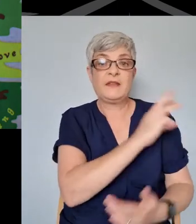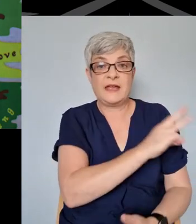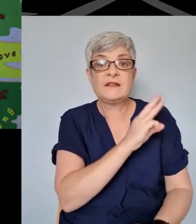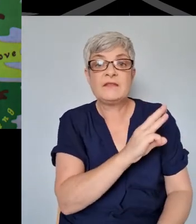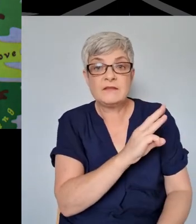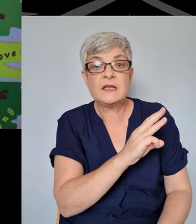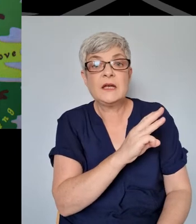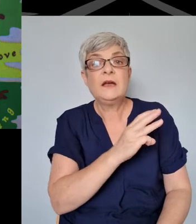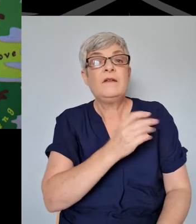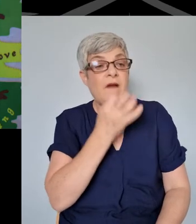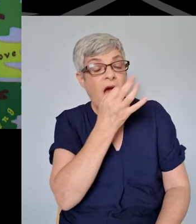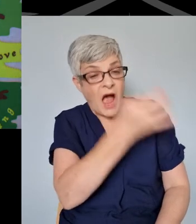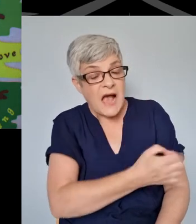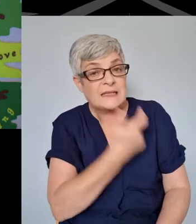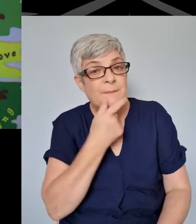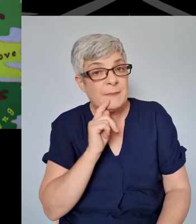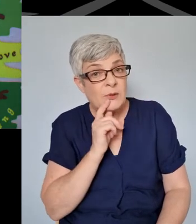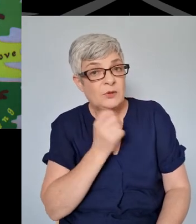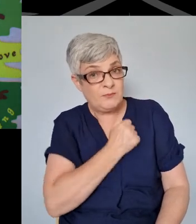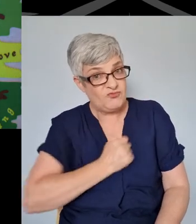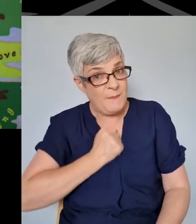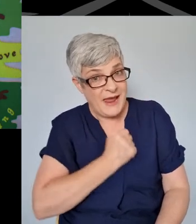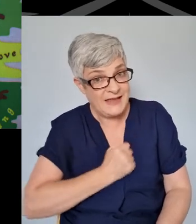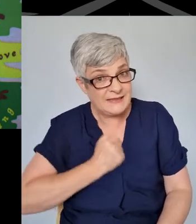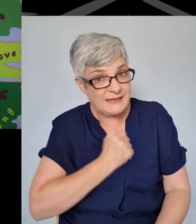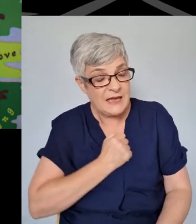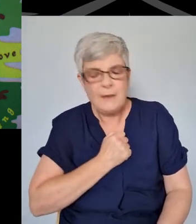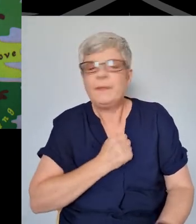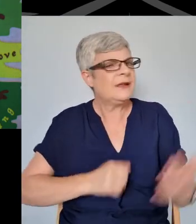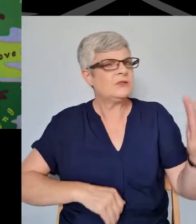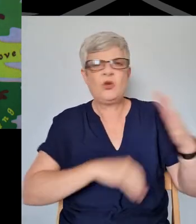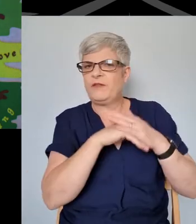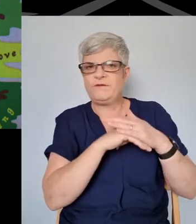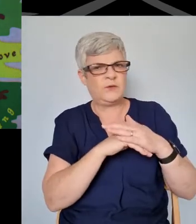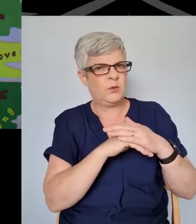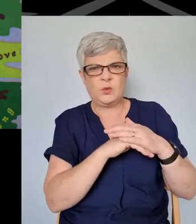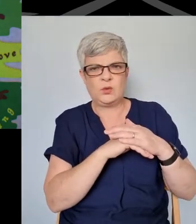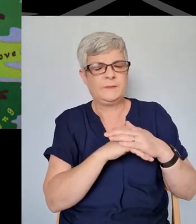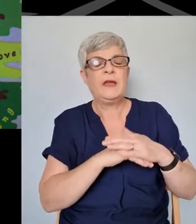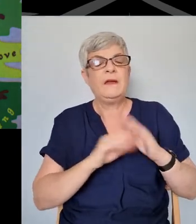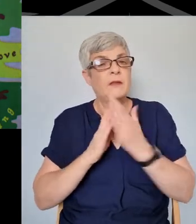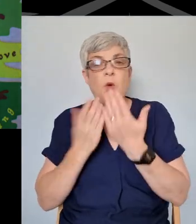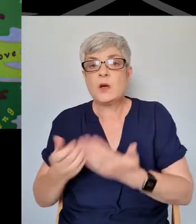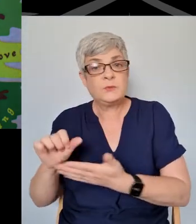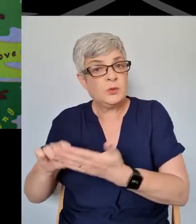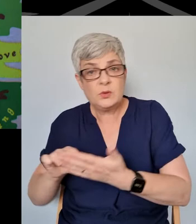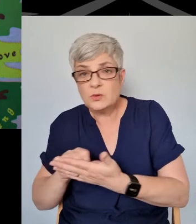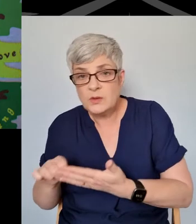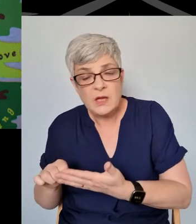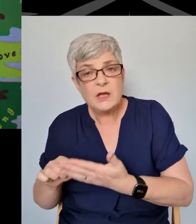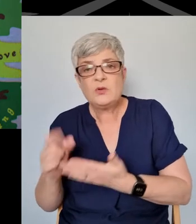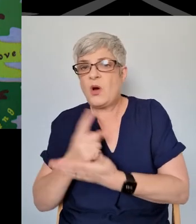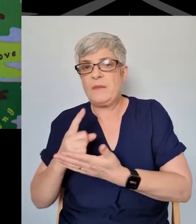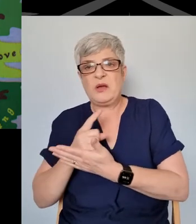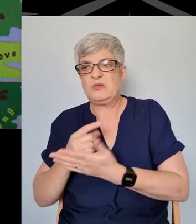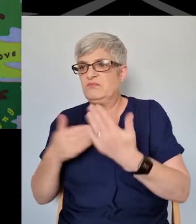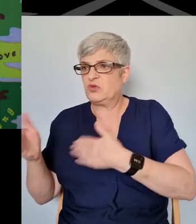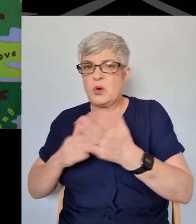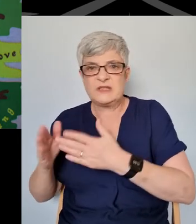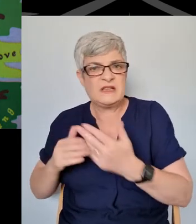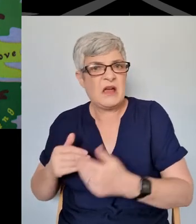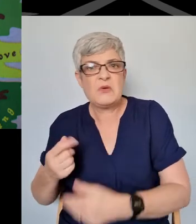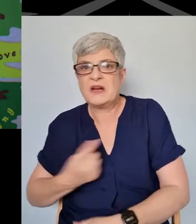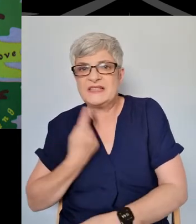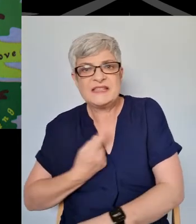repent. But that was not all of the message. The gospel is not about how we are to, if we can, sort ourselves out